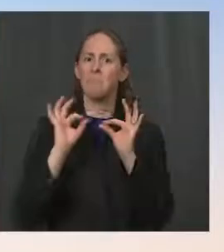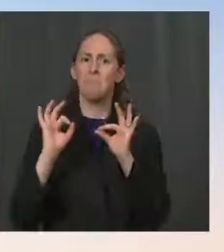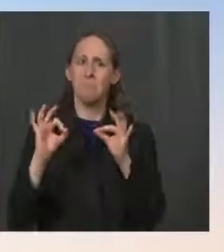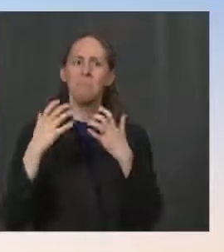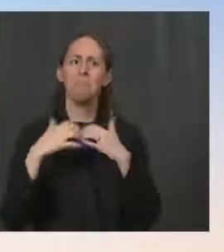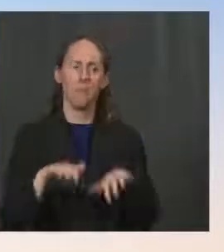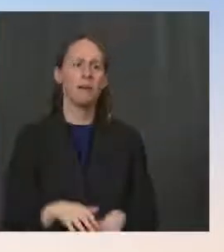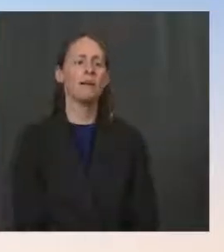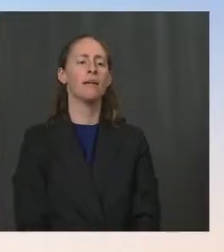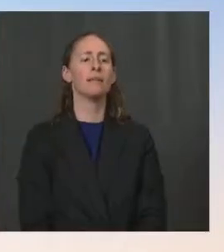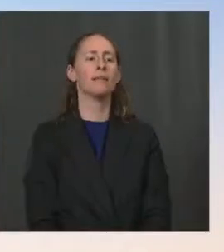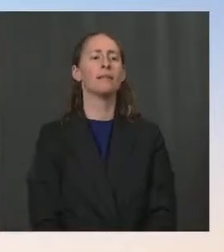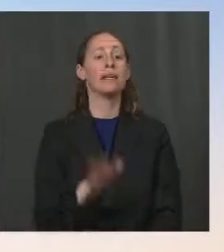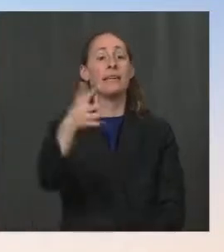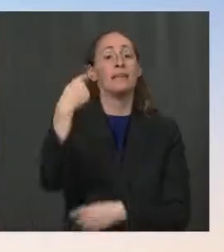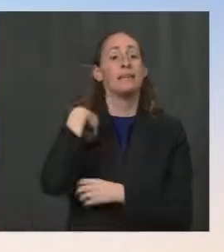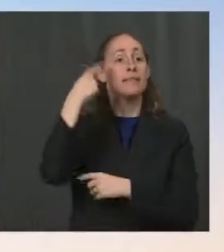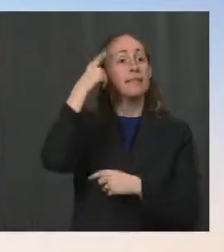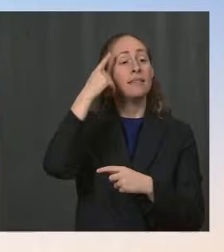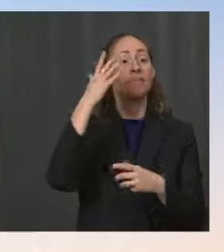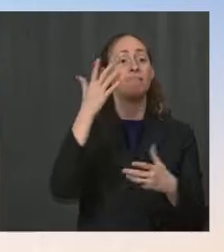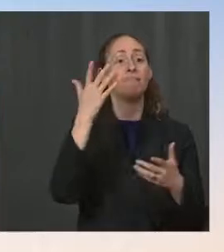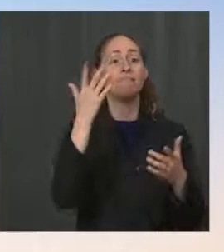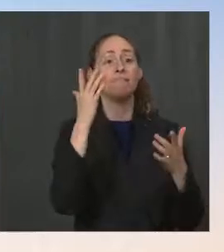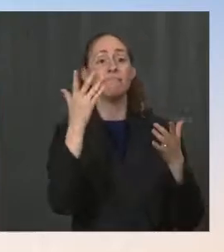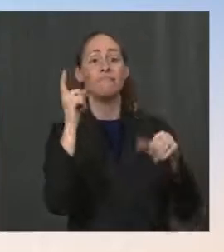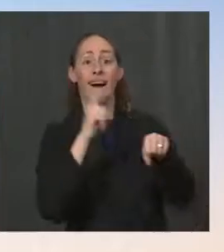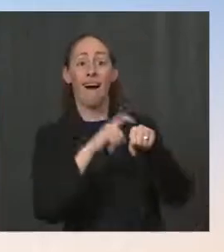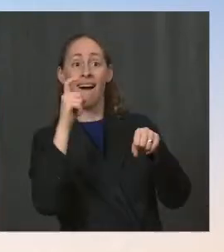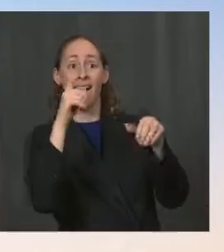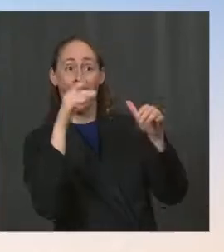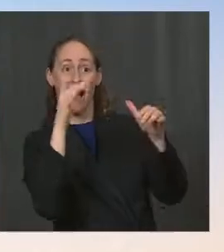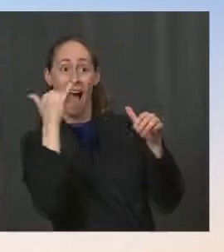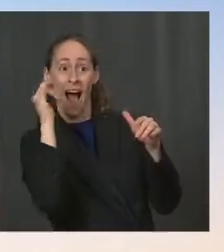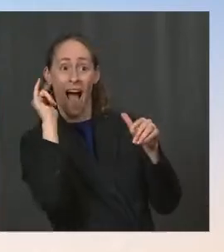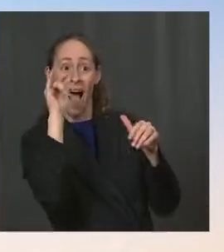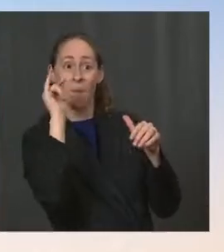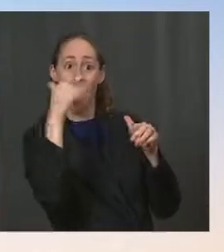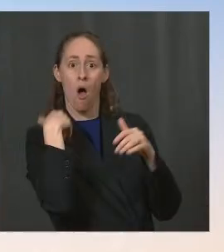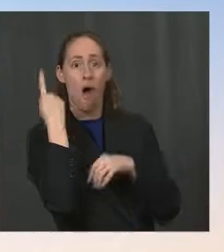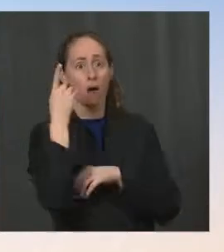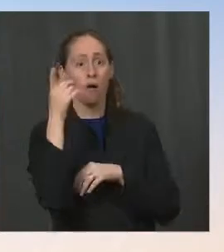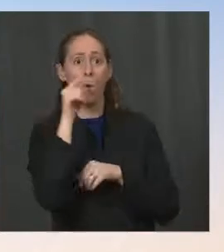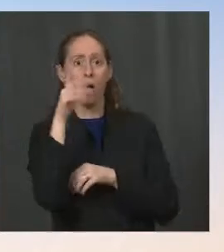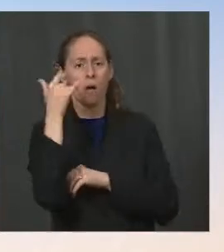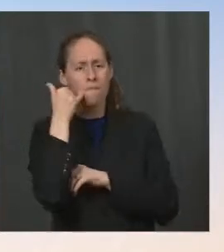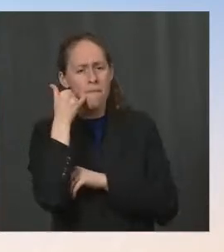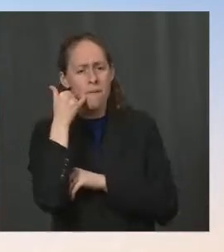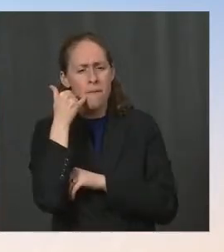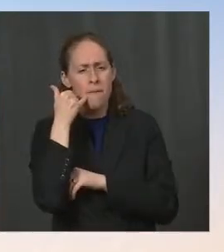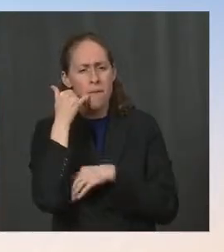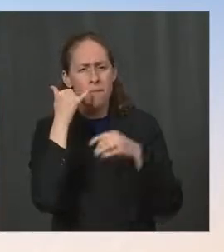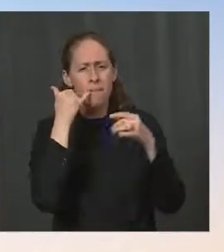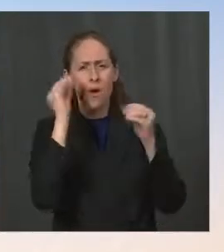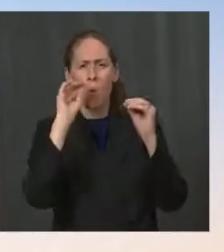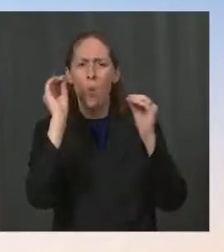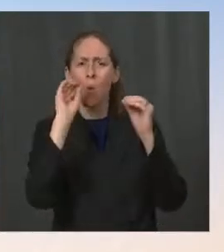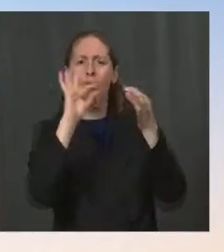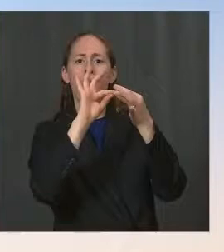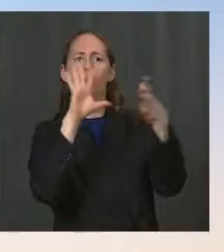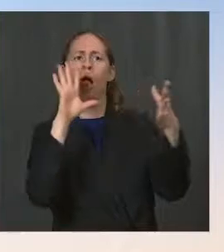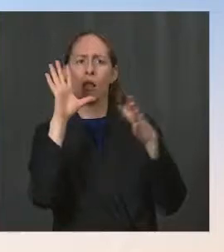airport with State Department officials on the phone, on the other end of the phone the whole time, facilitating safe passage past checkpoints. This was